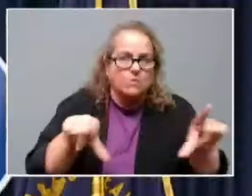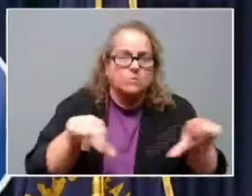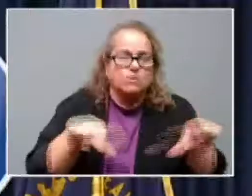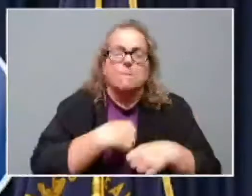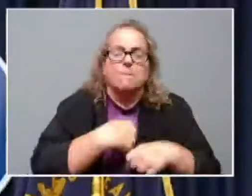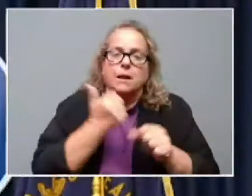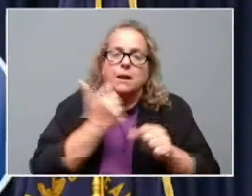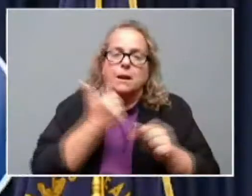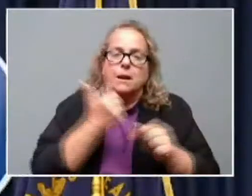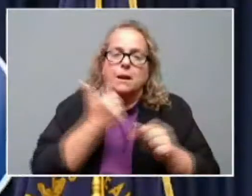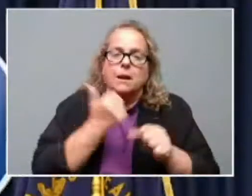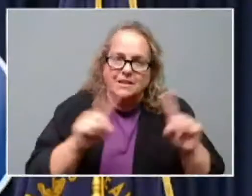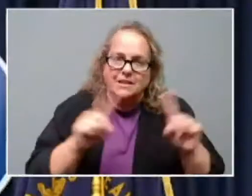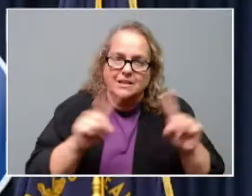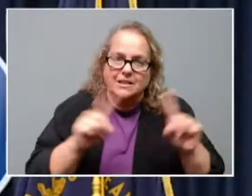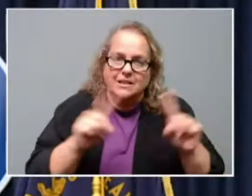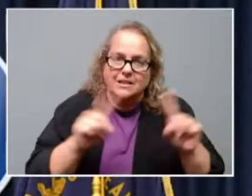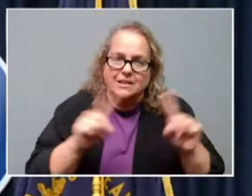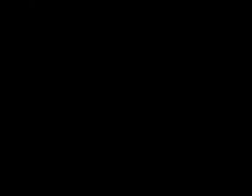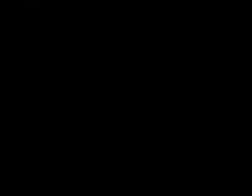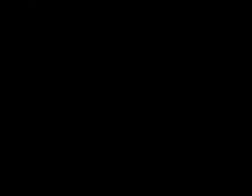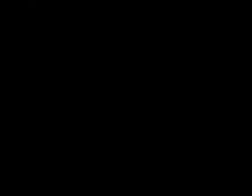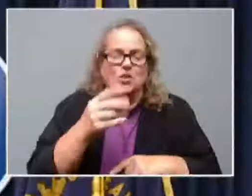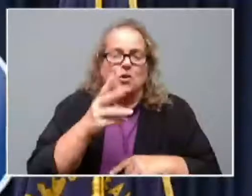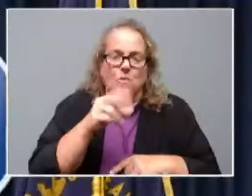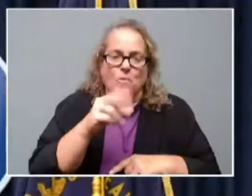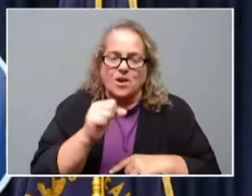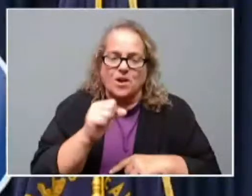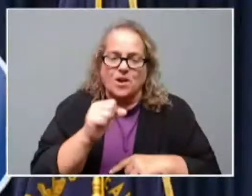difference. I think Virginia was a pioneer there, making sure